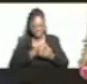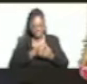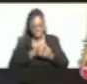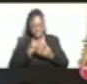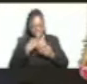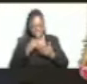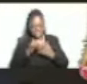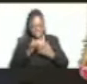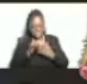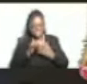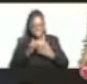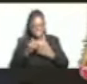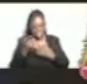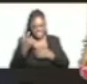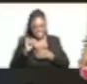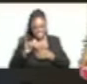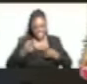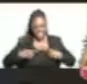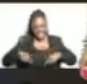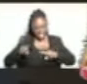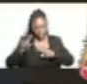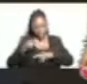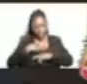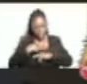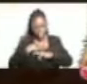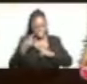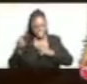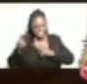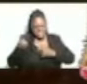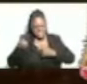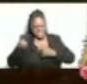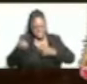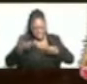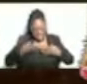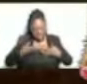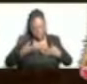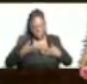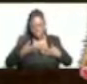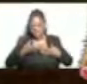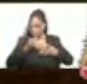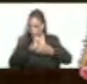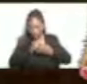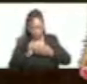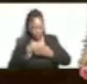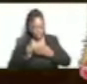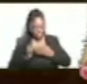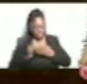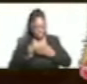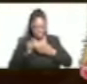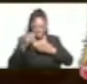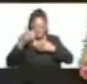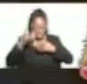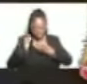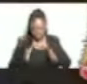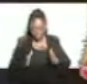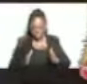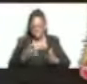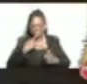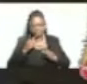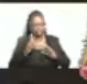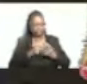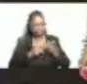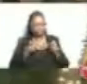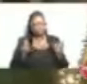loose in a... they basically gave me all the entire crayon box and tell me just do whatever I wanted to. Kissimmee